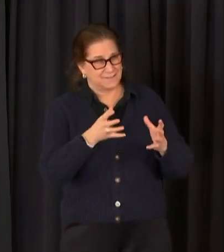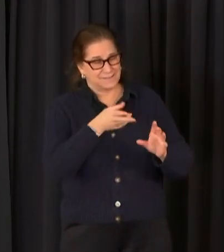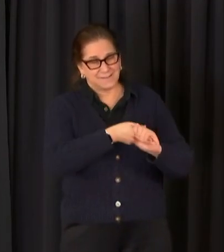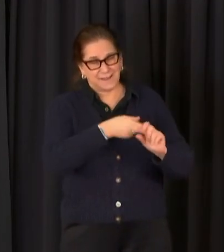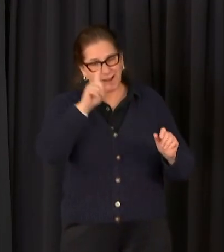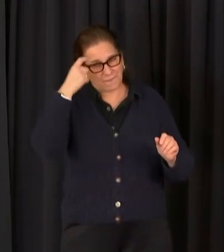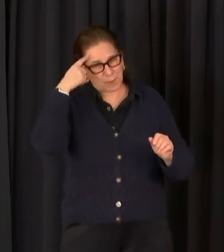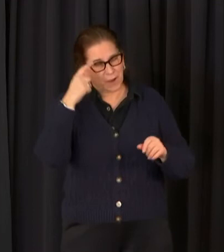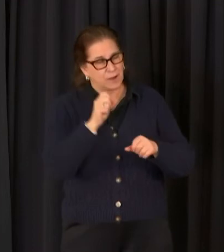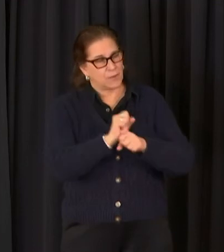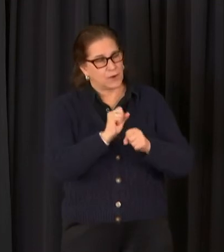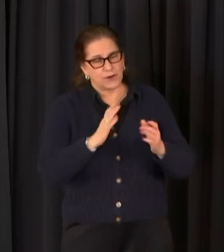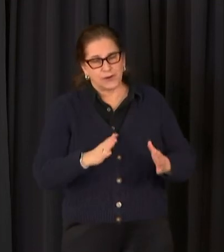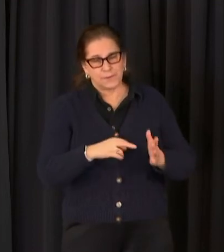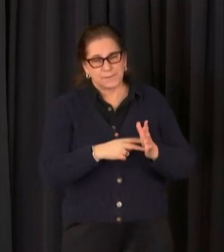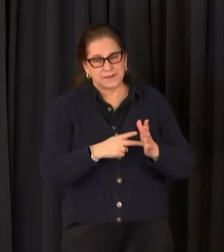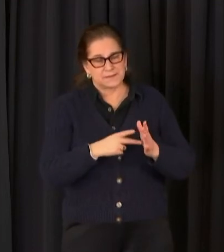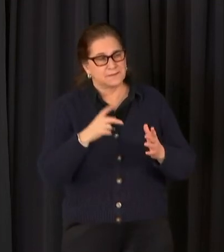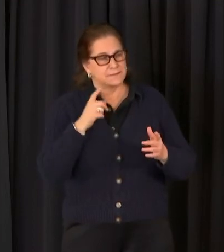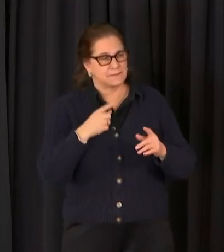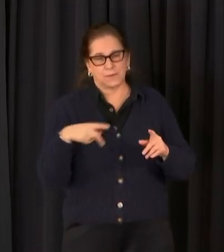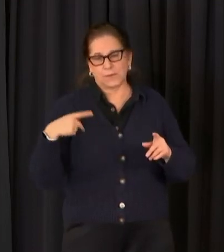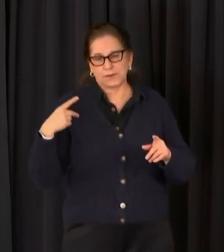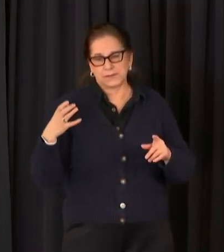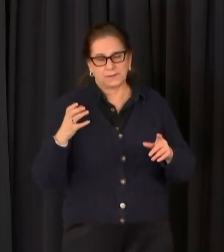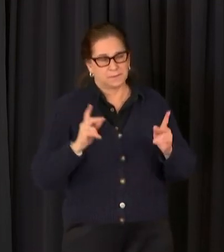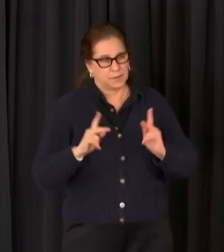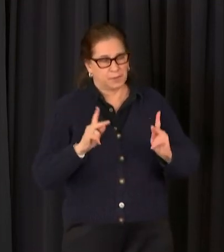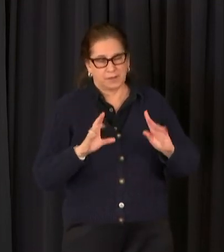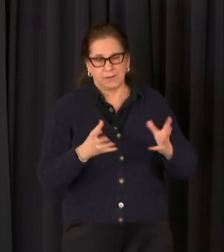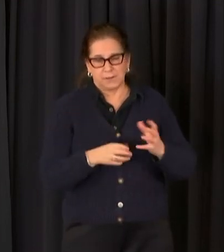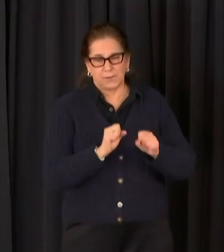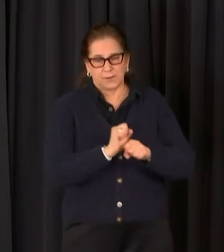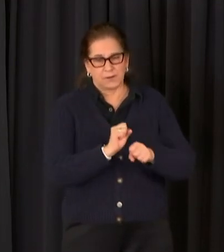continuity of government coming from the district's weekly allotment, or is that a different